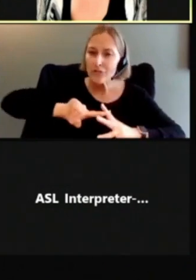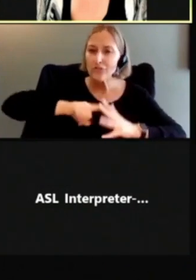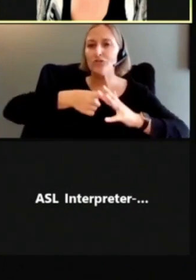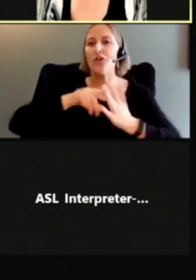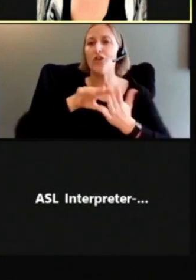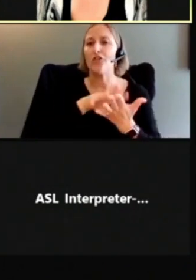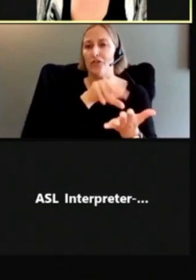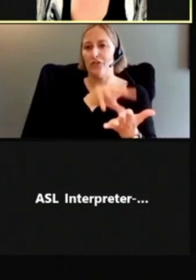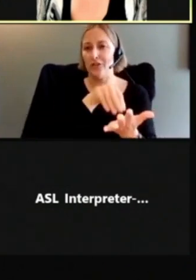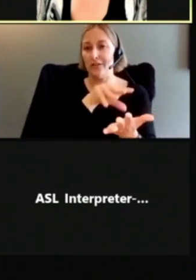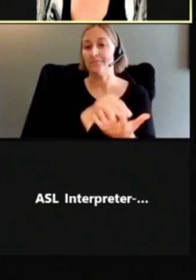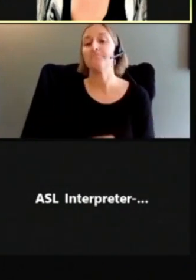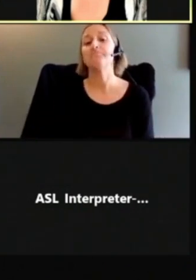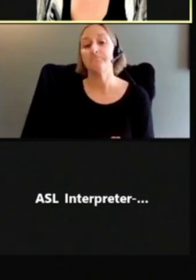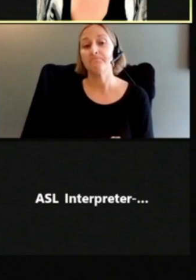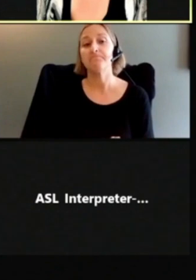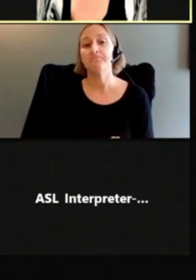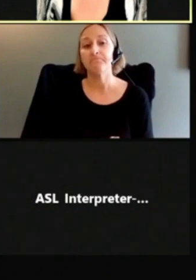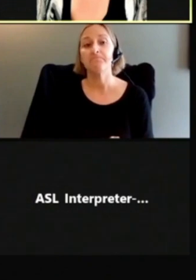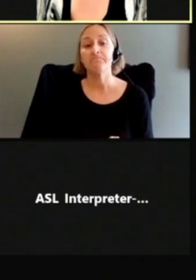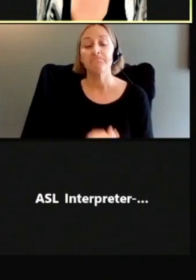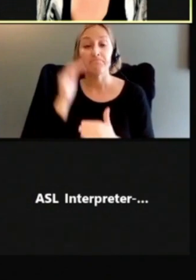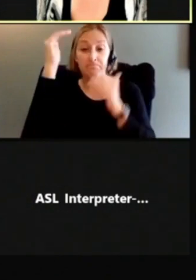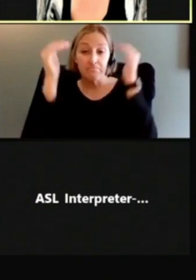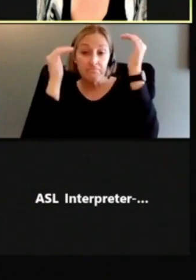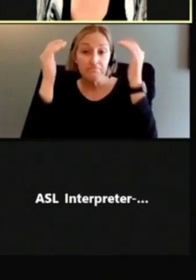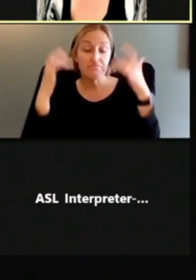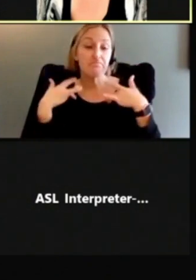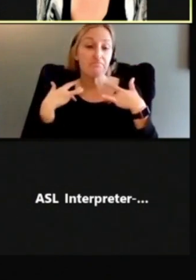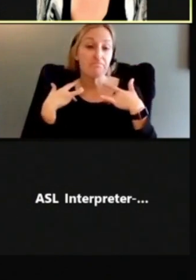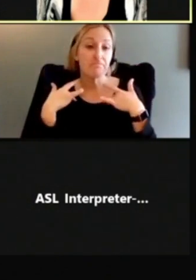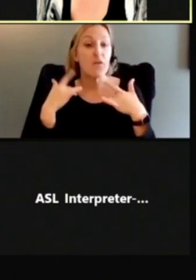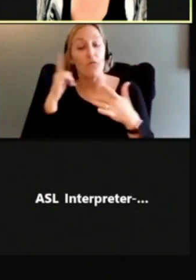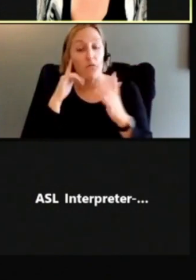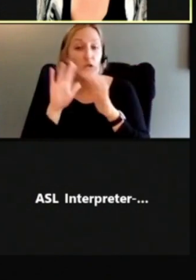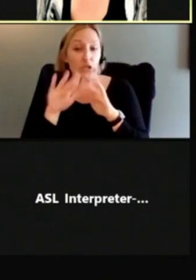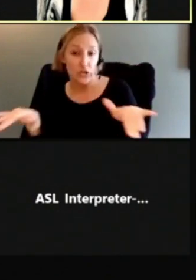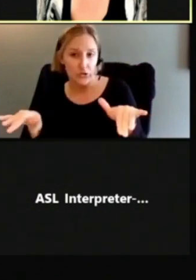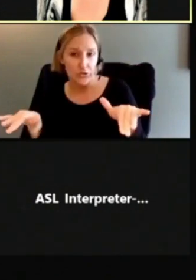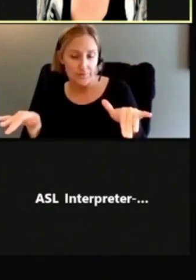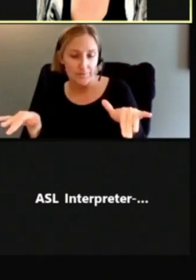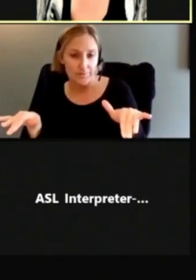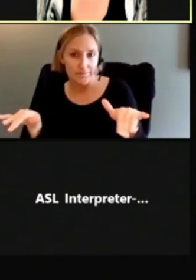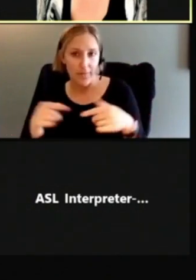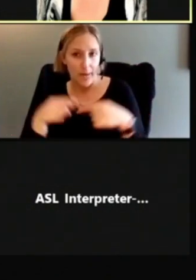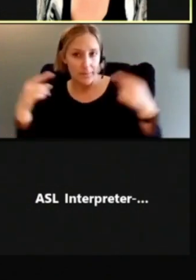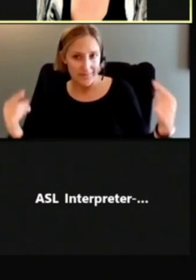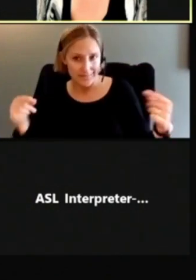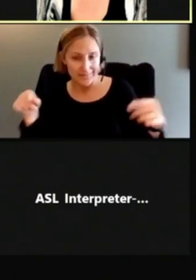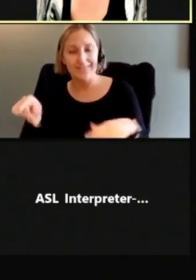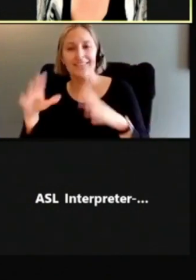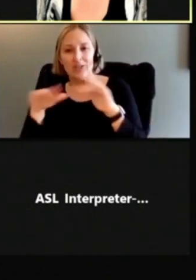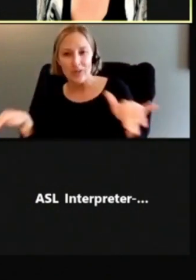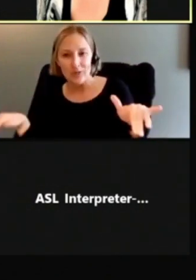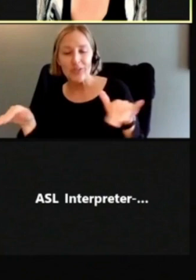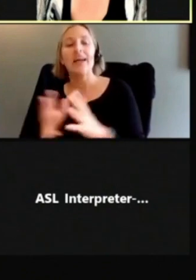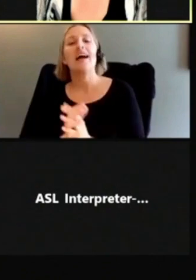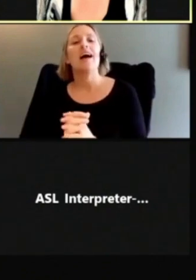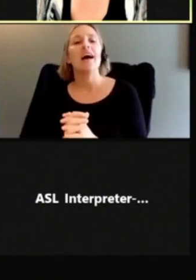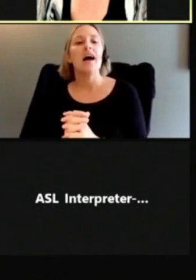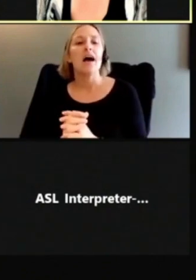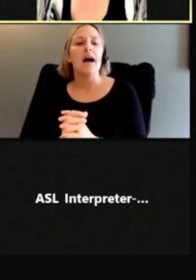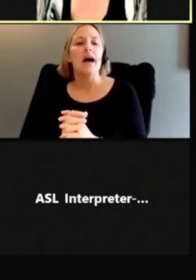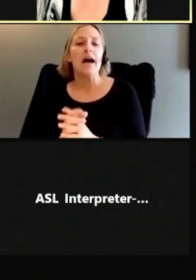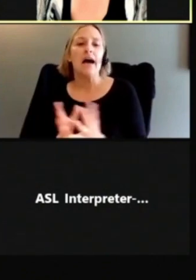process. They are, and then for children, in contrast, they are actually